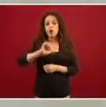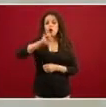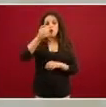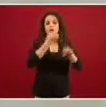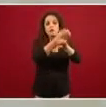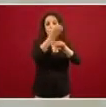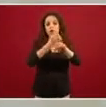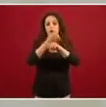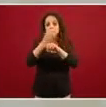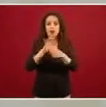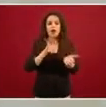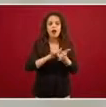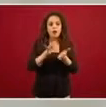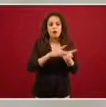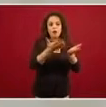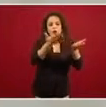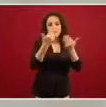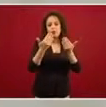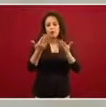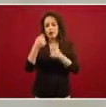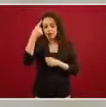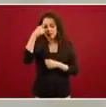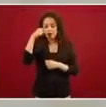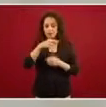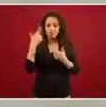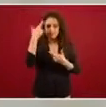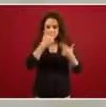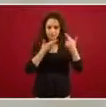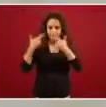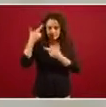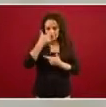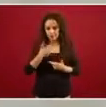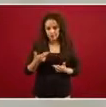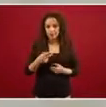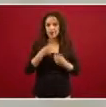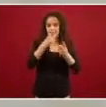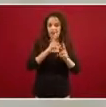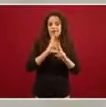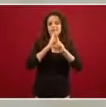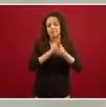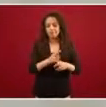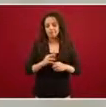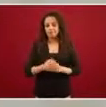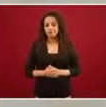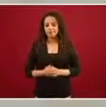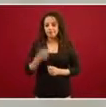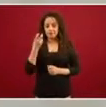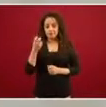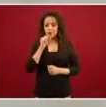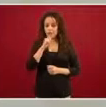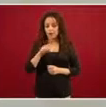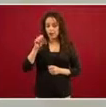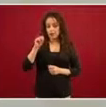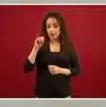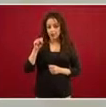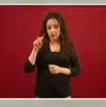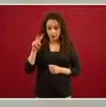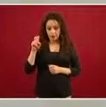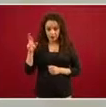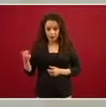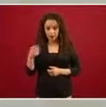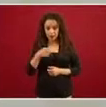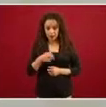So once the laboratory processes the sample and tests it and has a result, then they enter this same